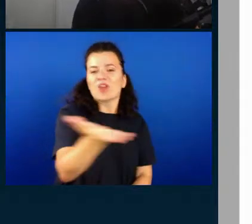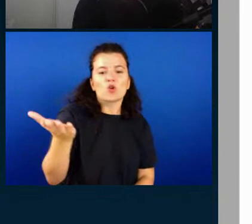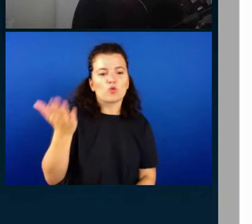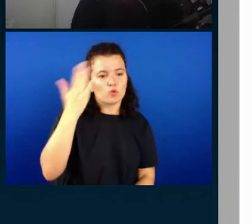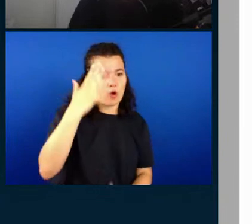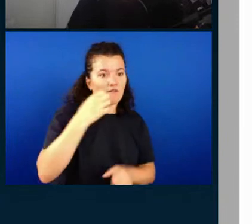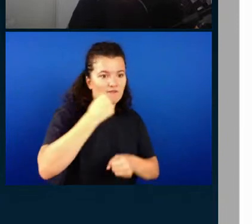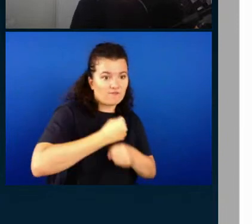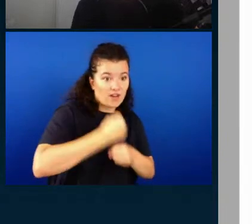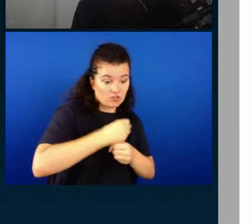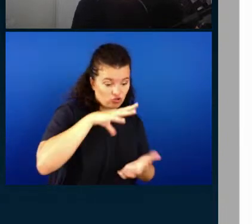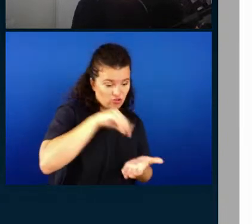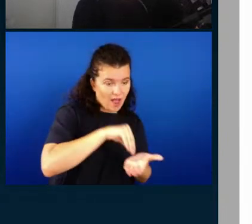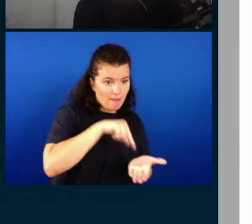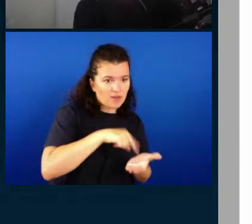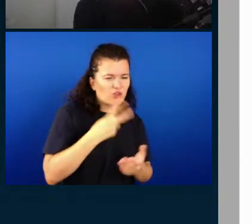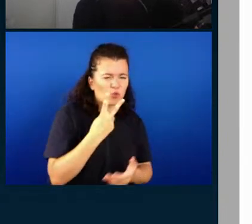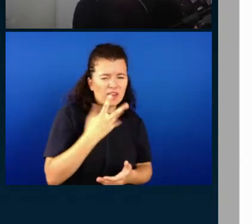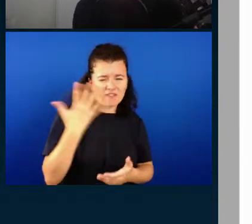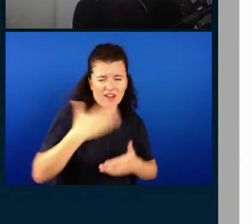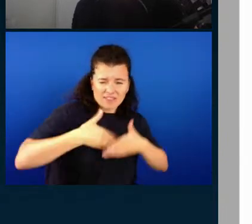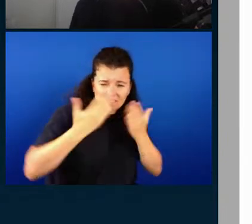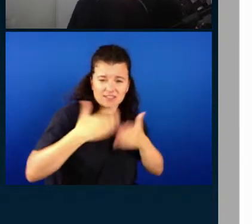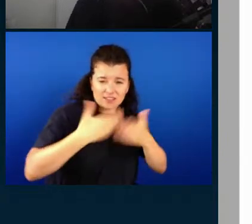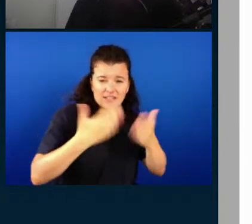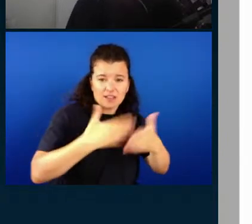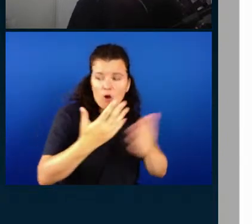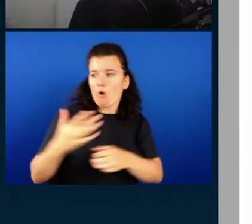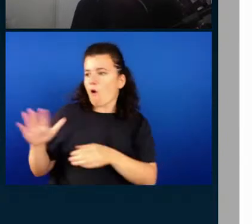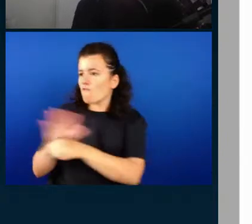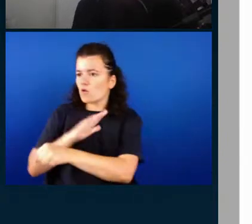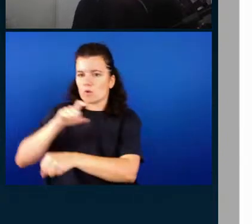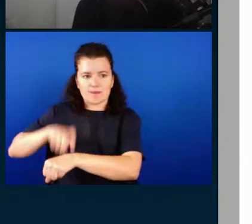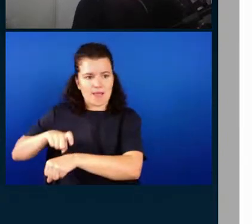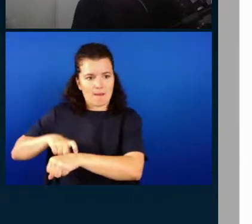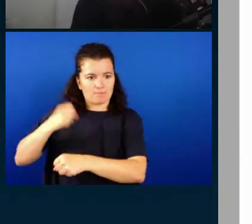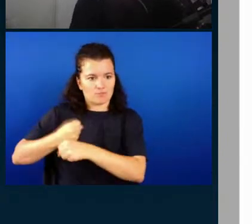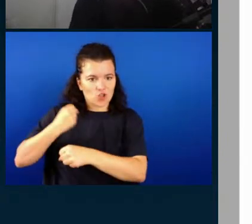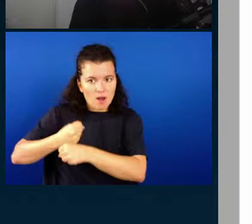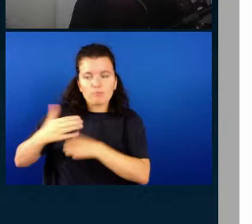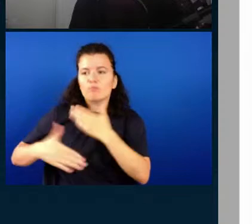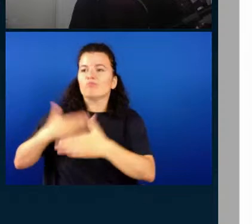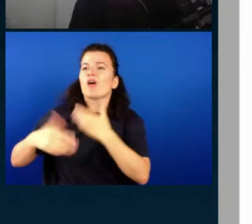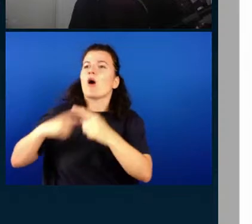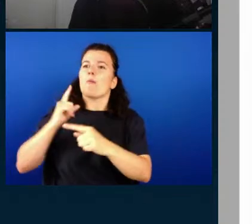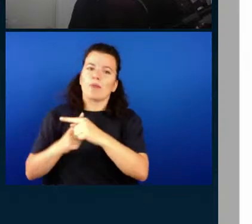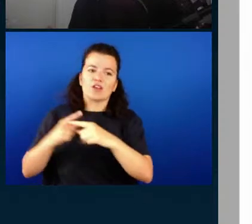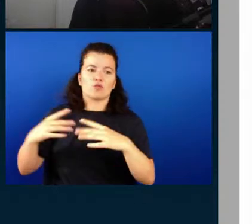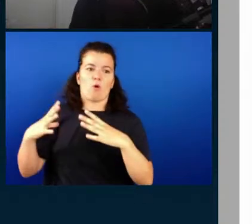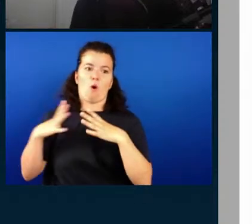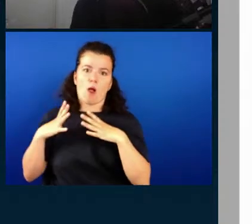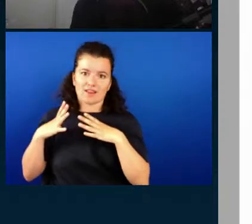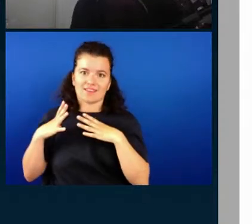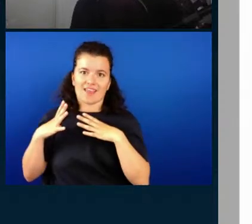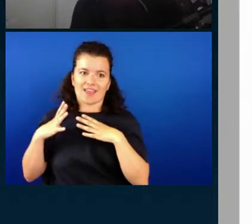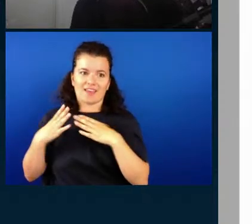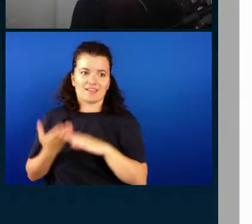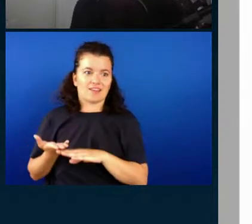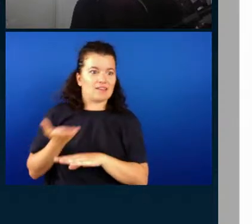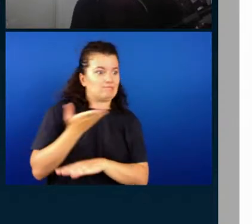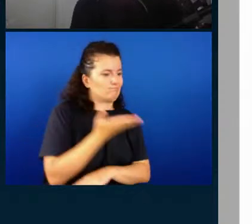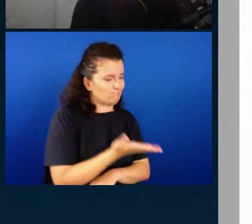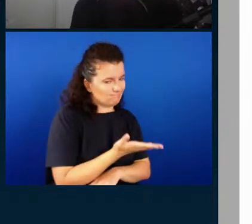for 25 days every day while working a full-time job and preparing for the holidays. So it's not the cleanest